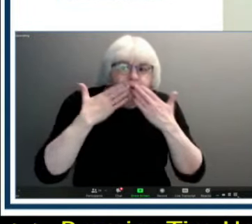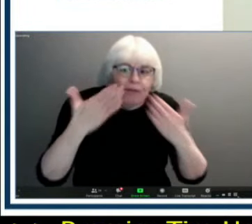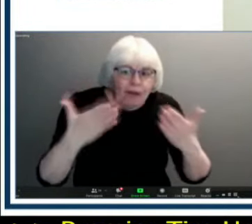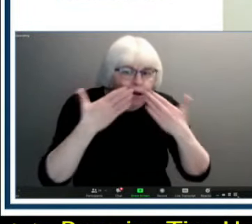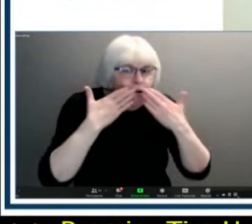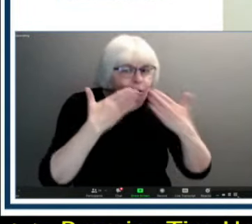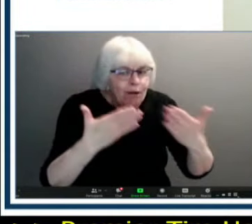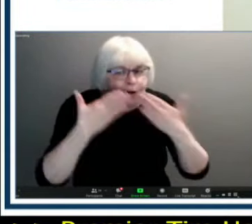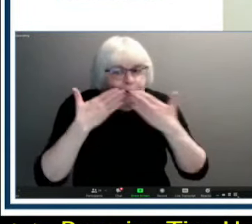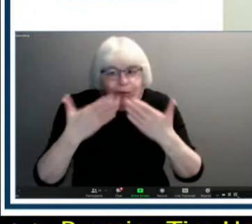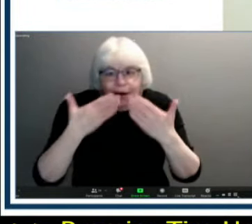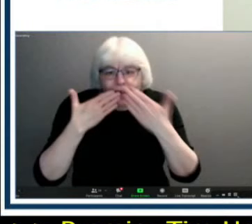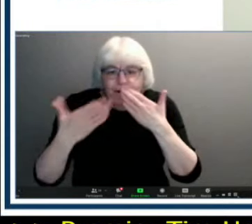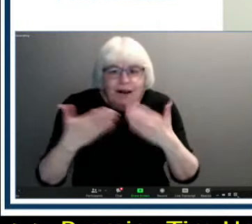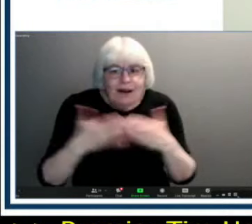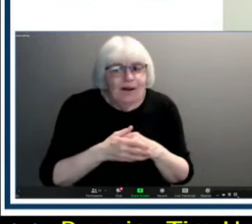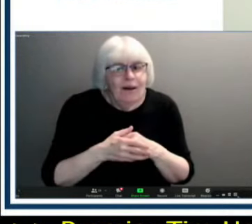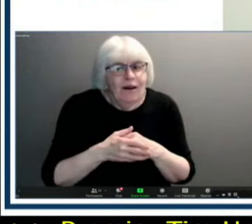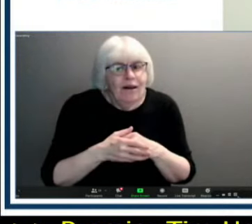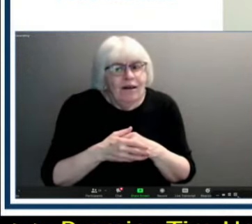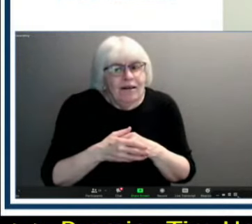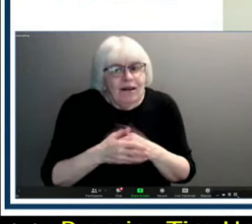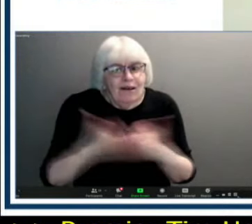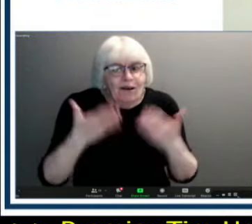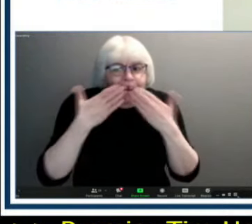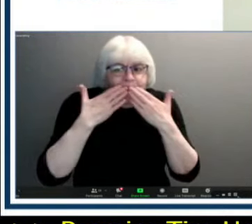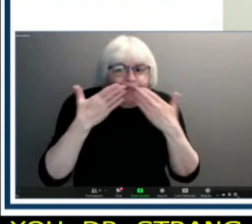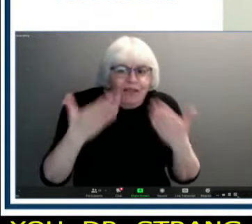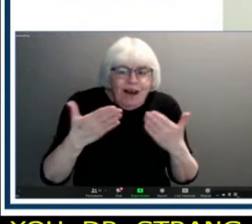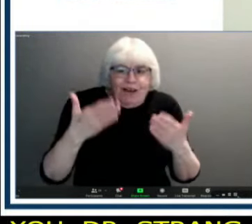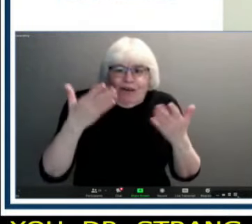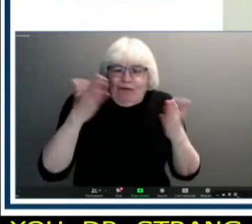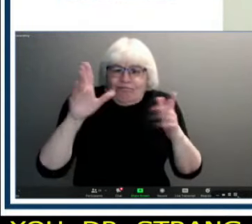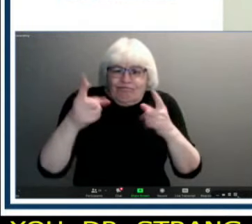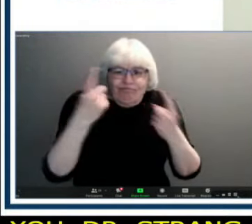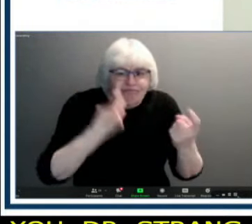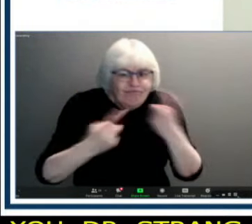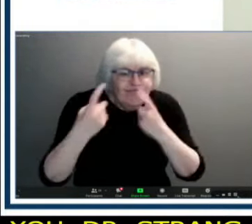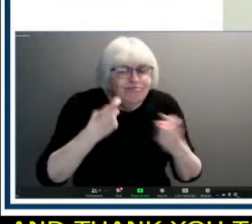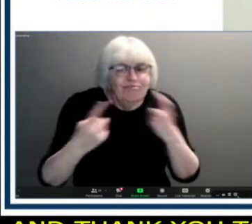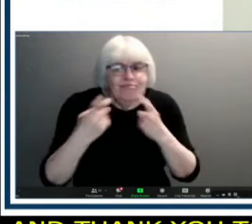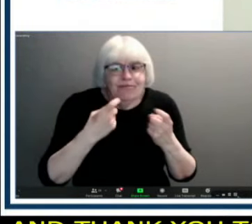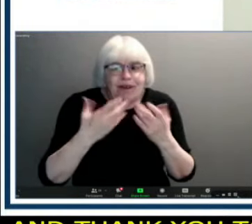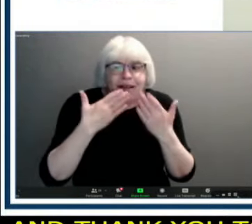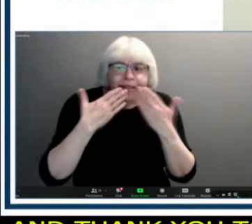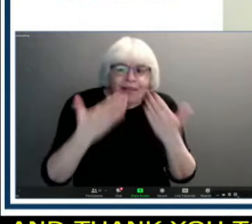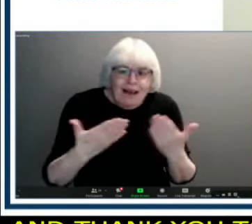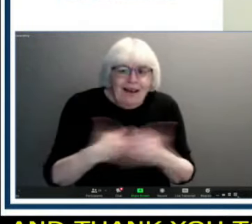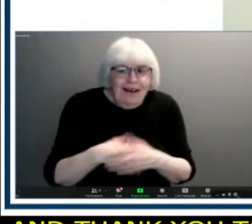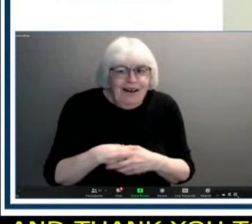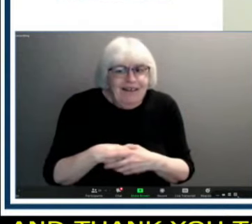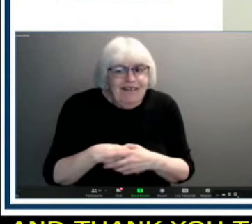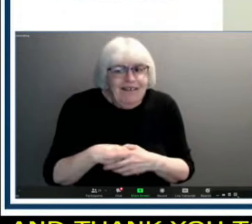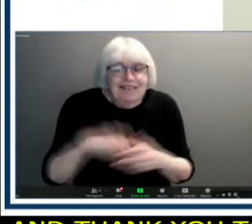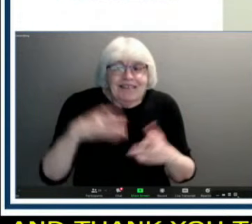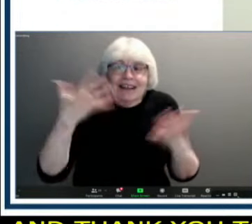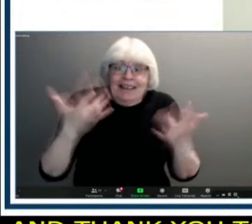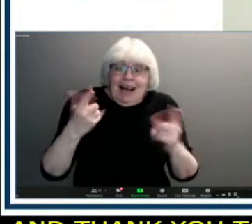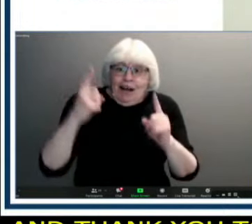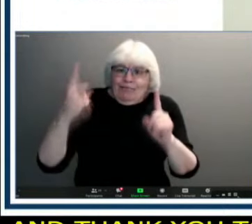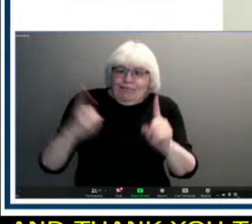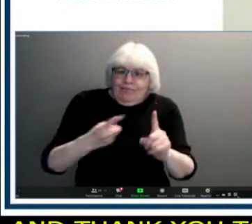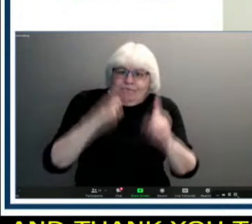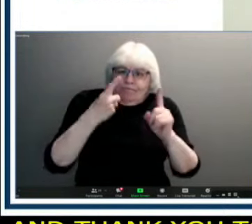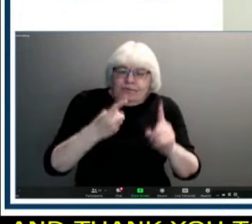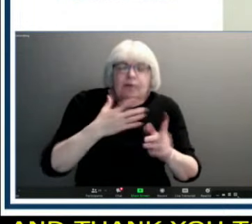to some very thoughtful questions. Really appreciate that. The message is simple: slow down, spend time with a small group